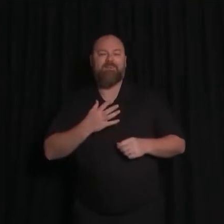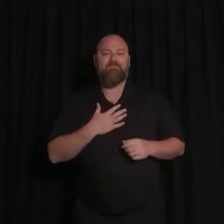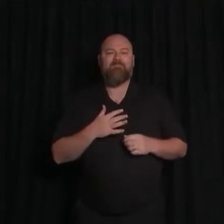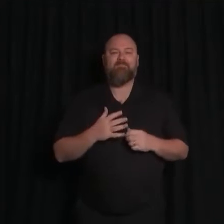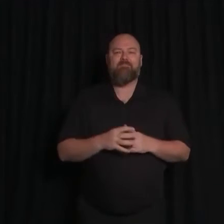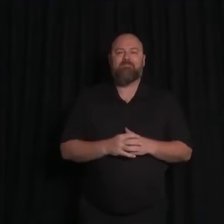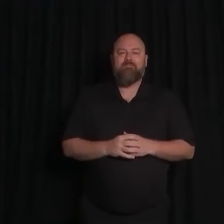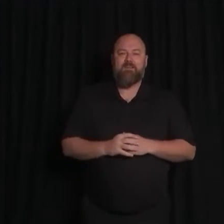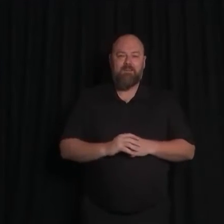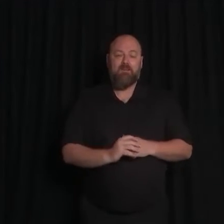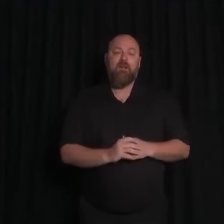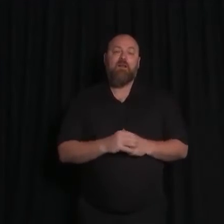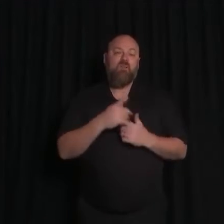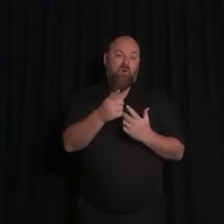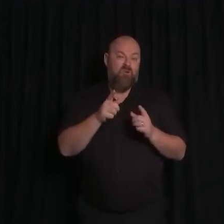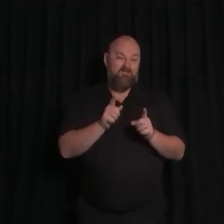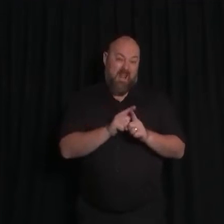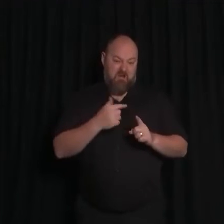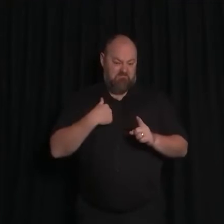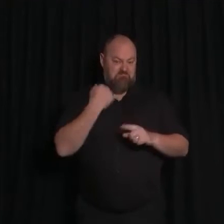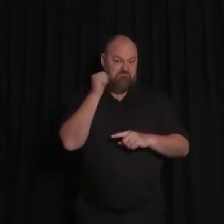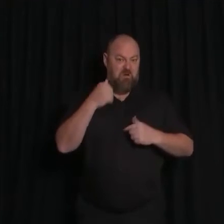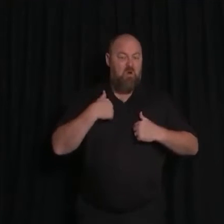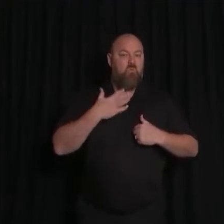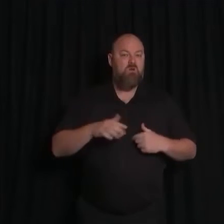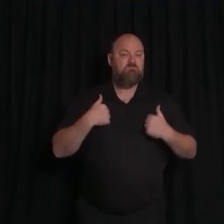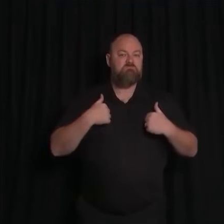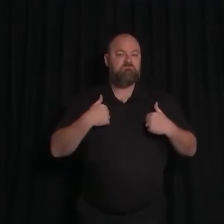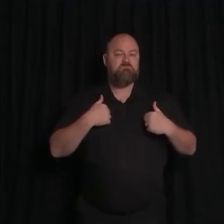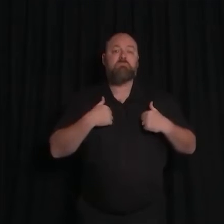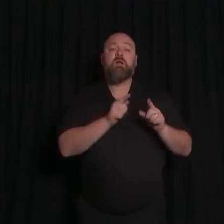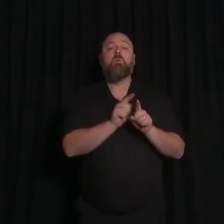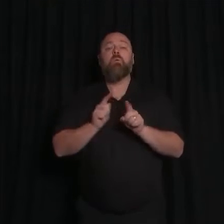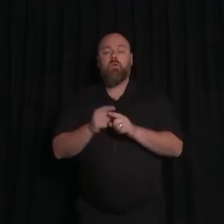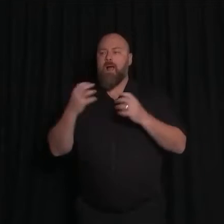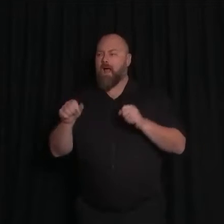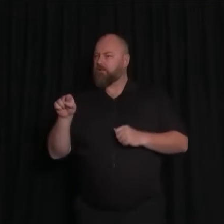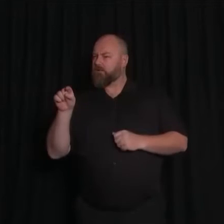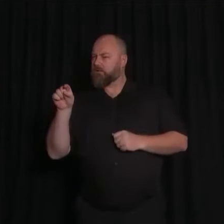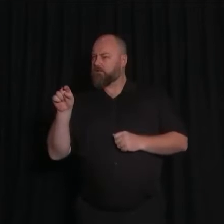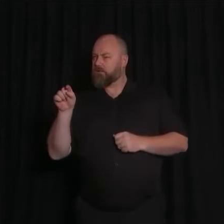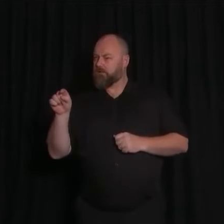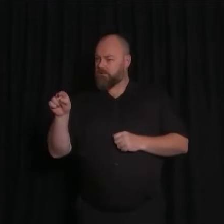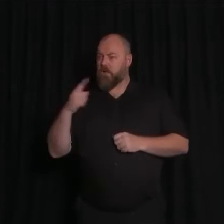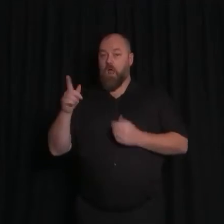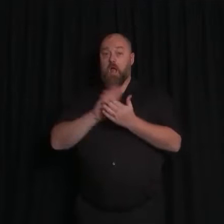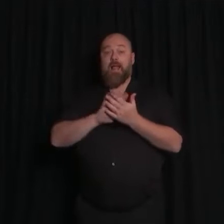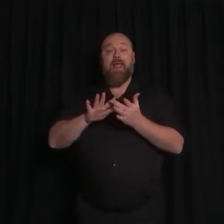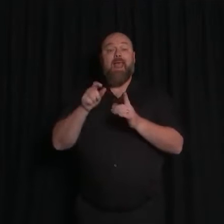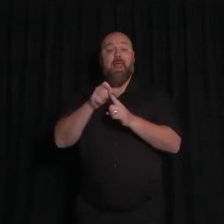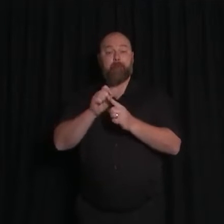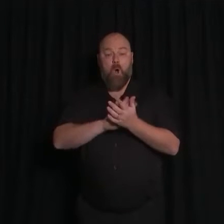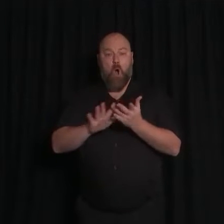that was also a form. And then also bridging sort of like this directness of hip-hop that I